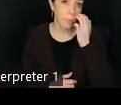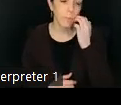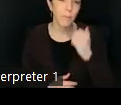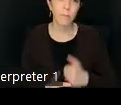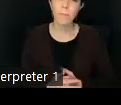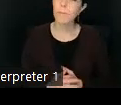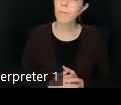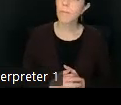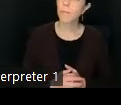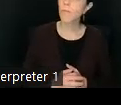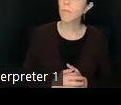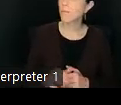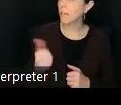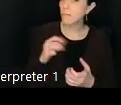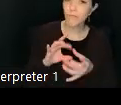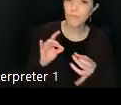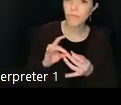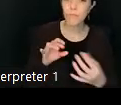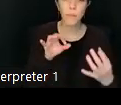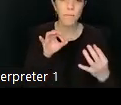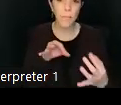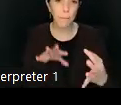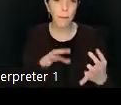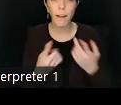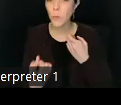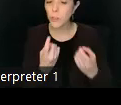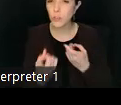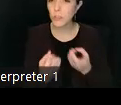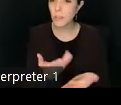Any comments, feedback, questions?